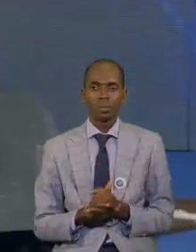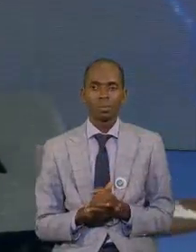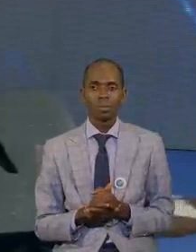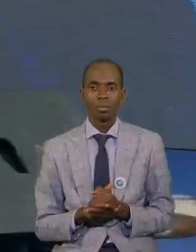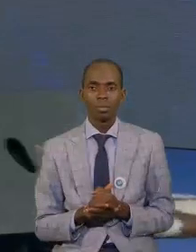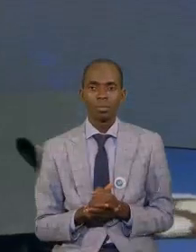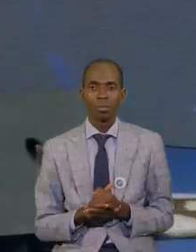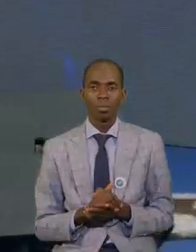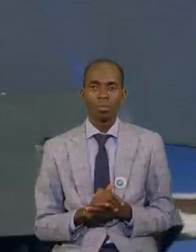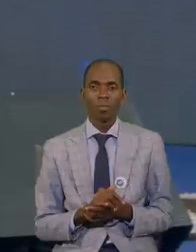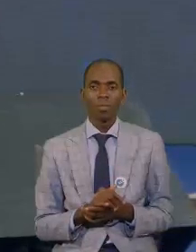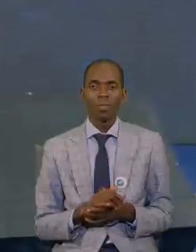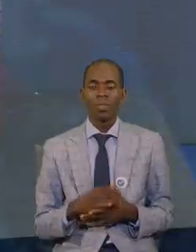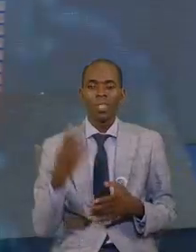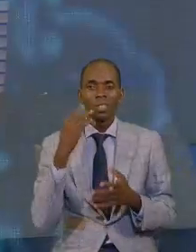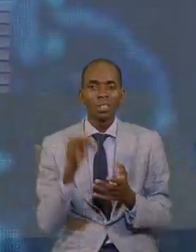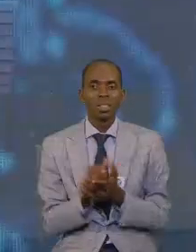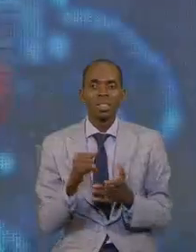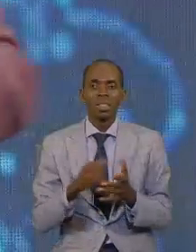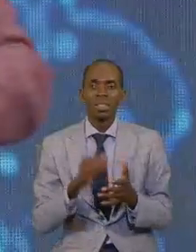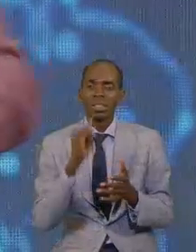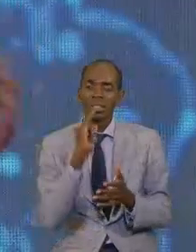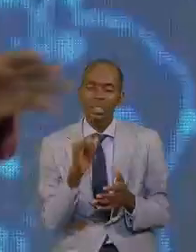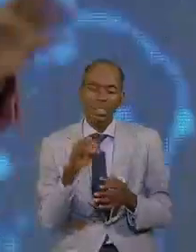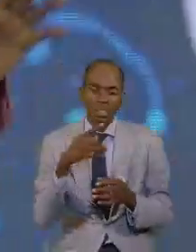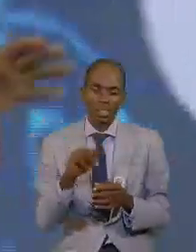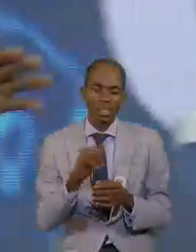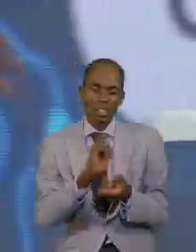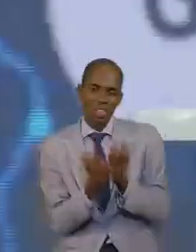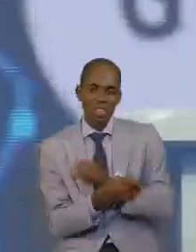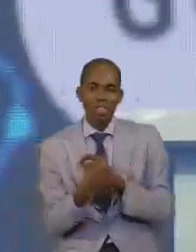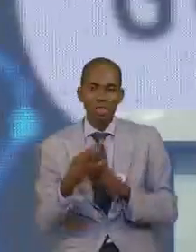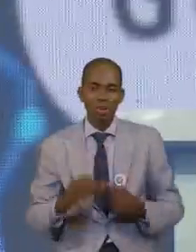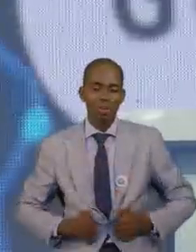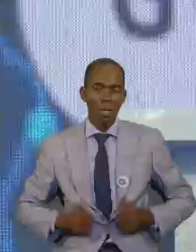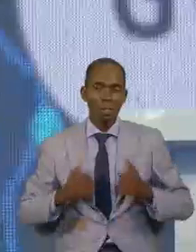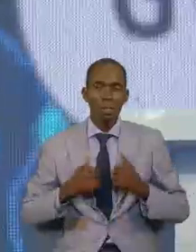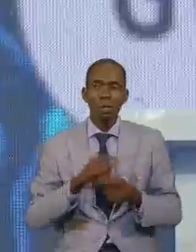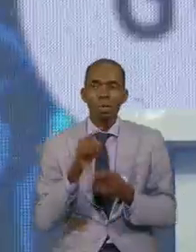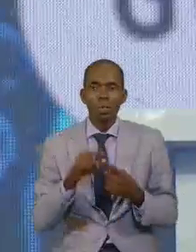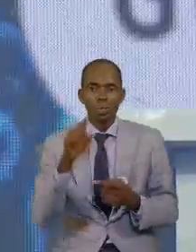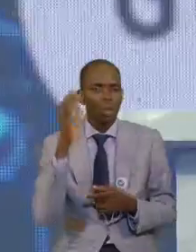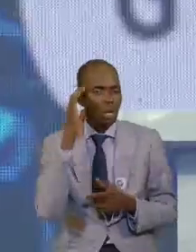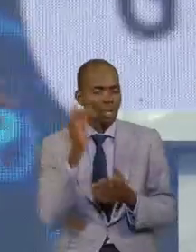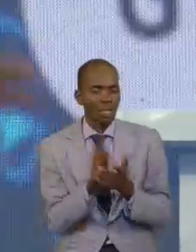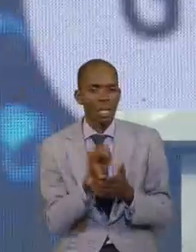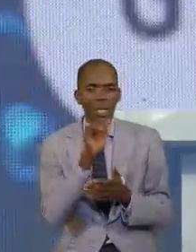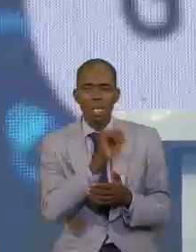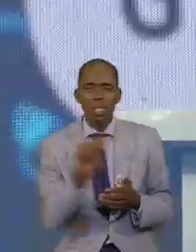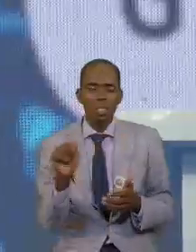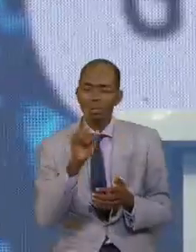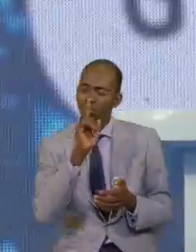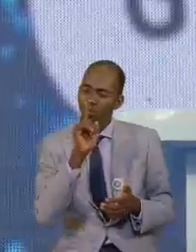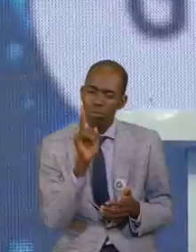It's a change of address. When you hear that a believer, a real child of God,